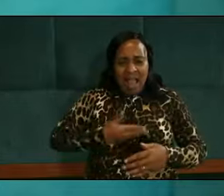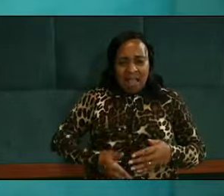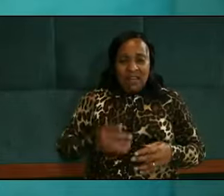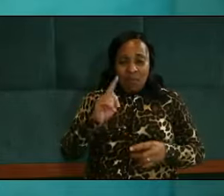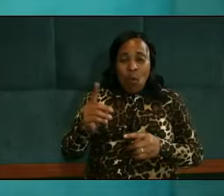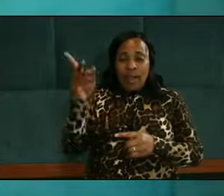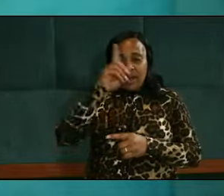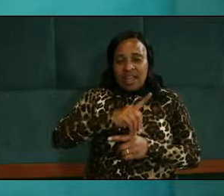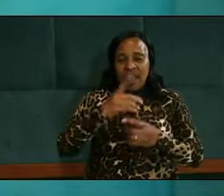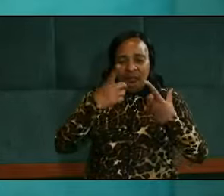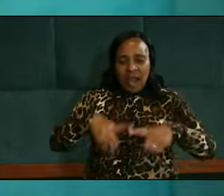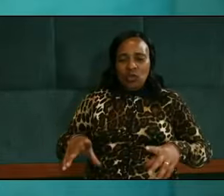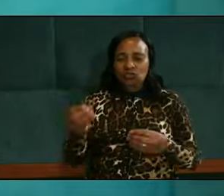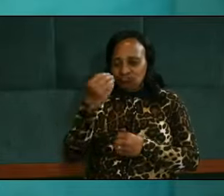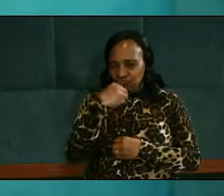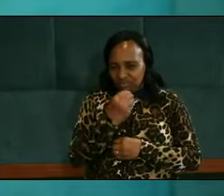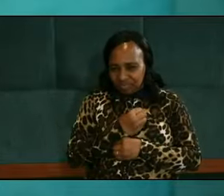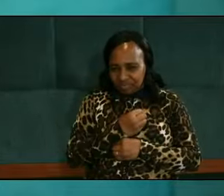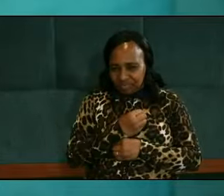to eat. And